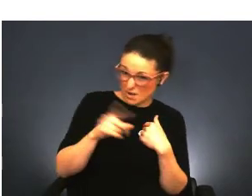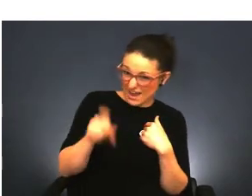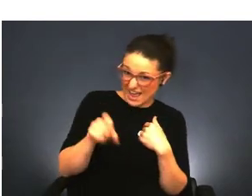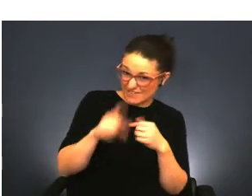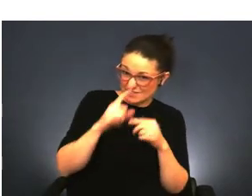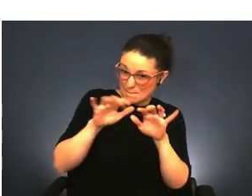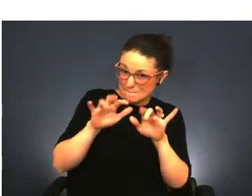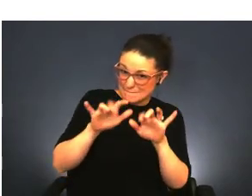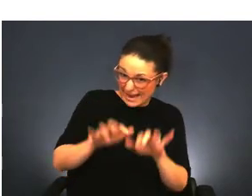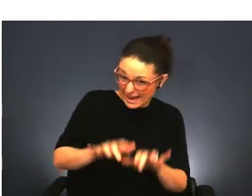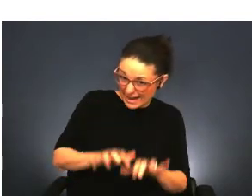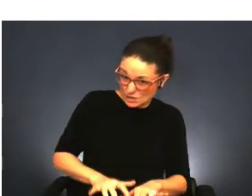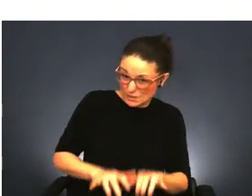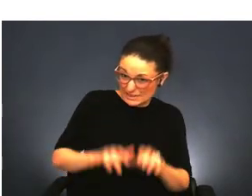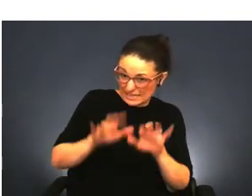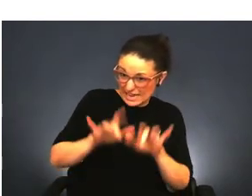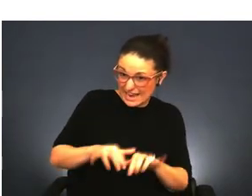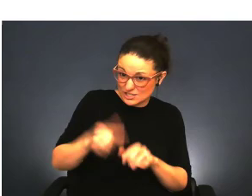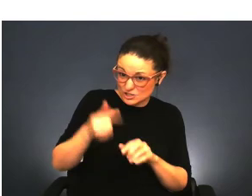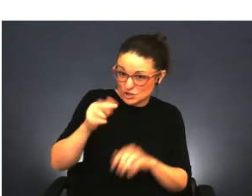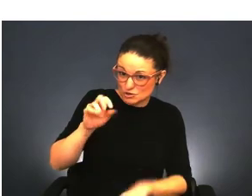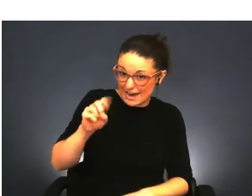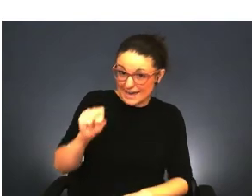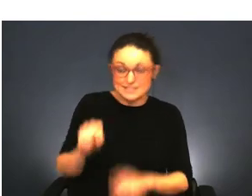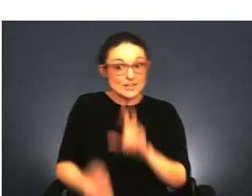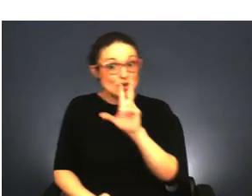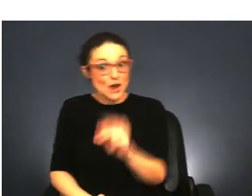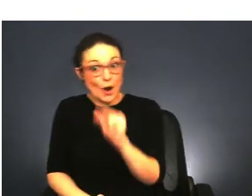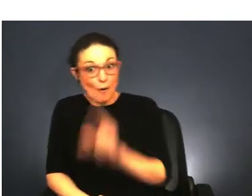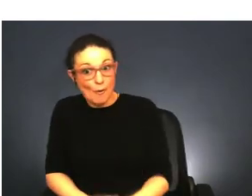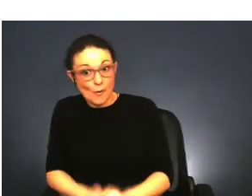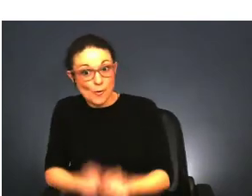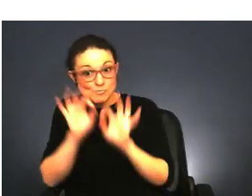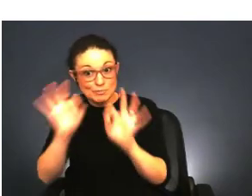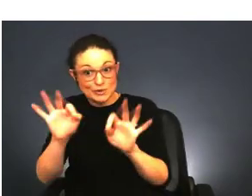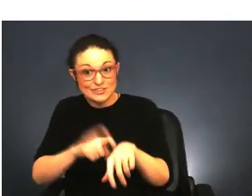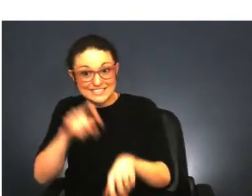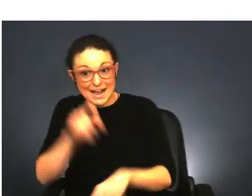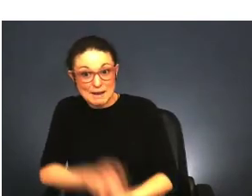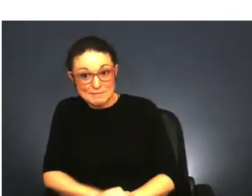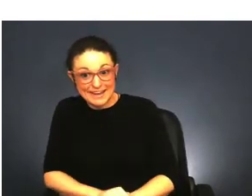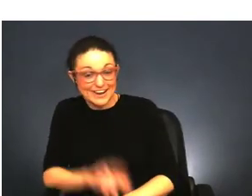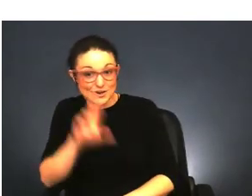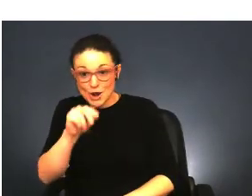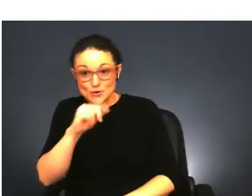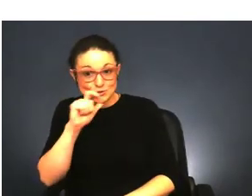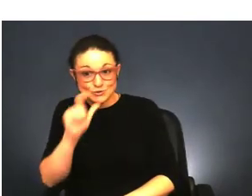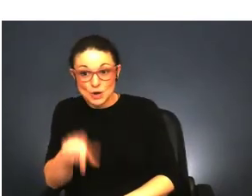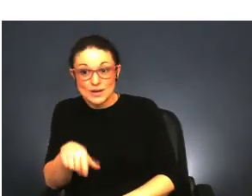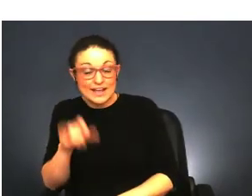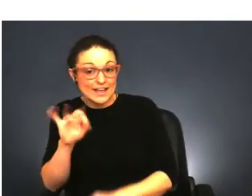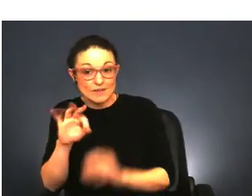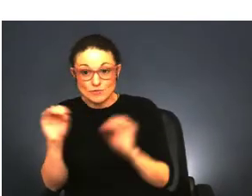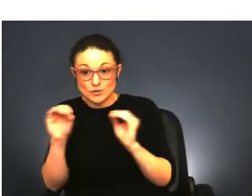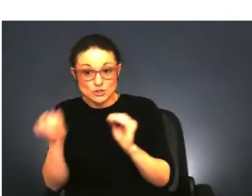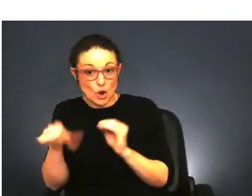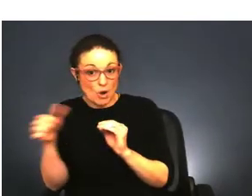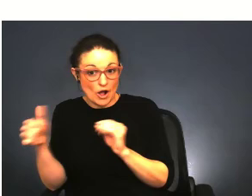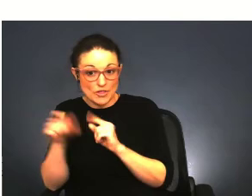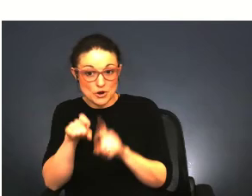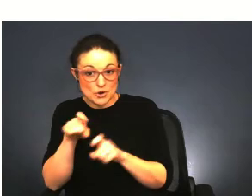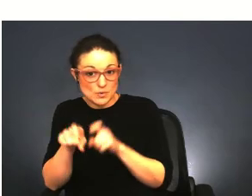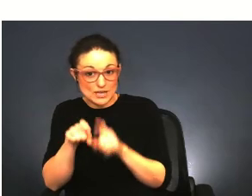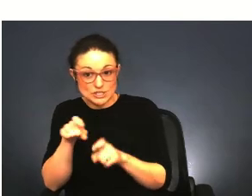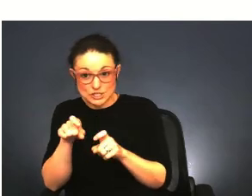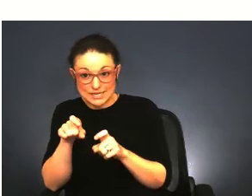No. Great question, and at the perfect time, because if there are no other questions about how you